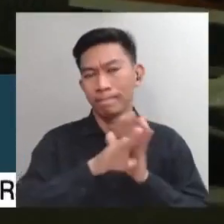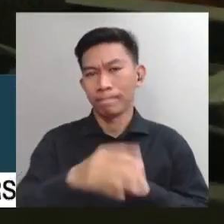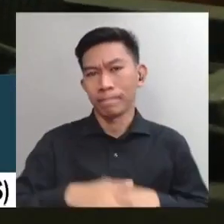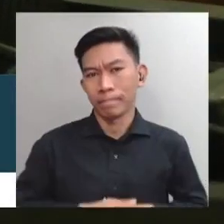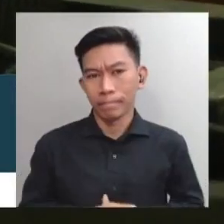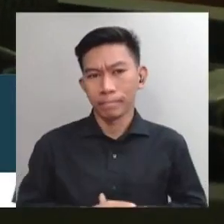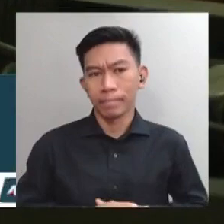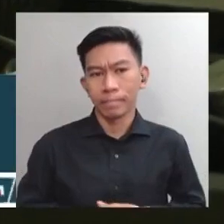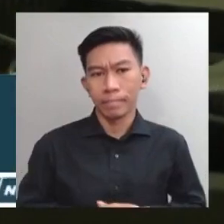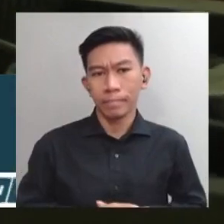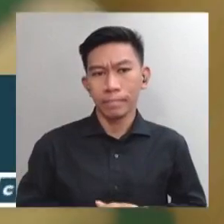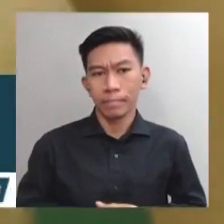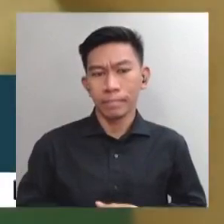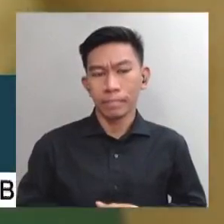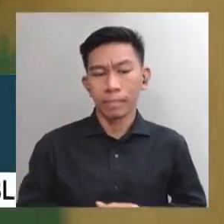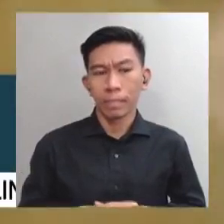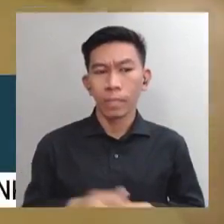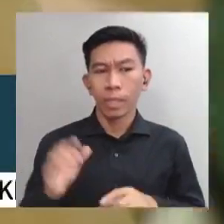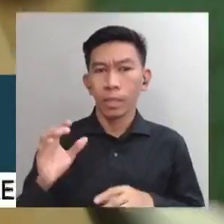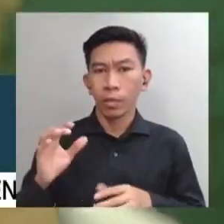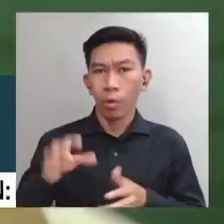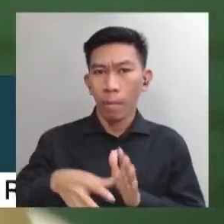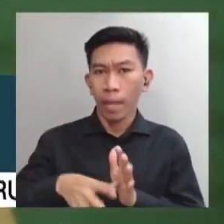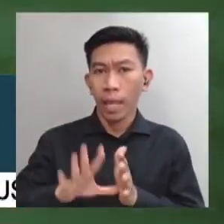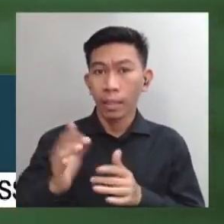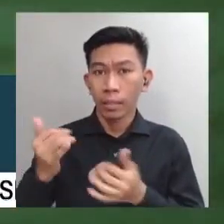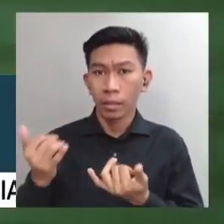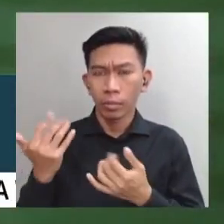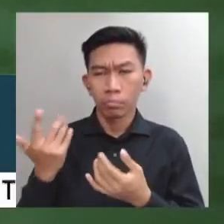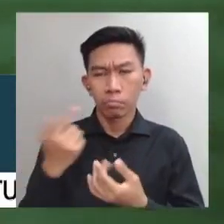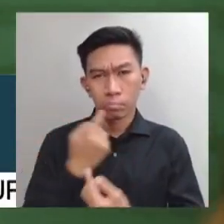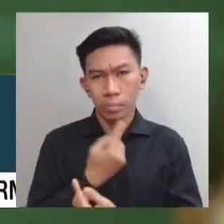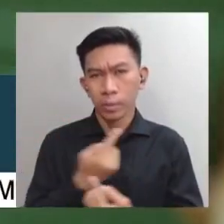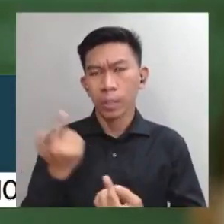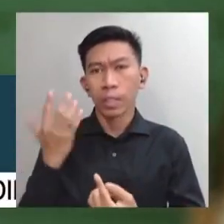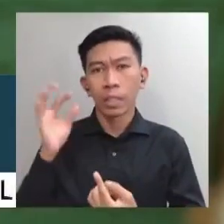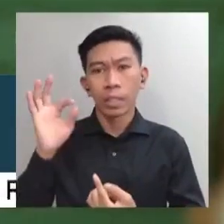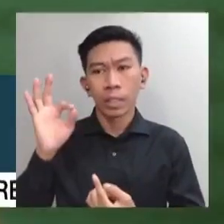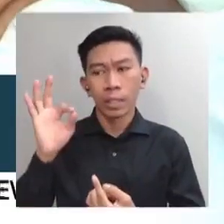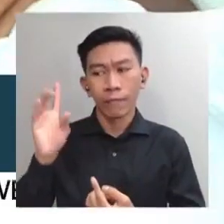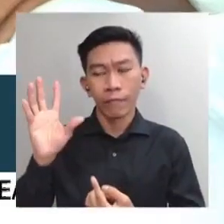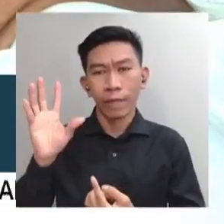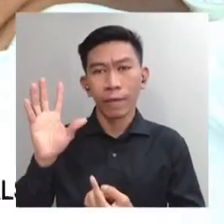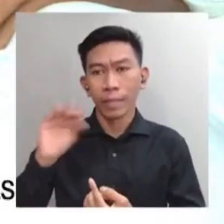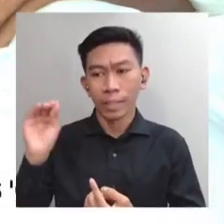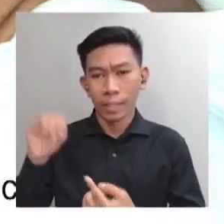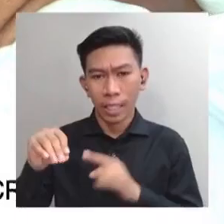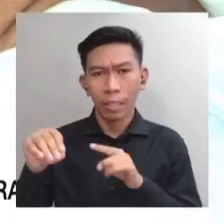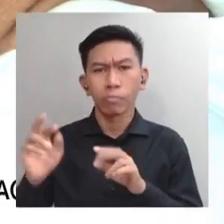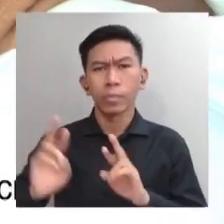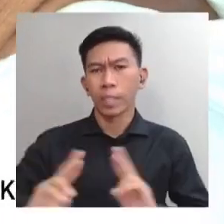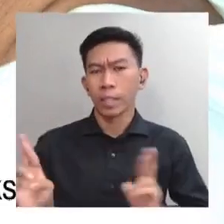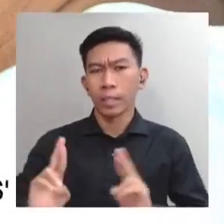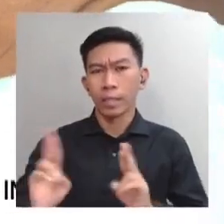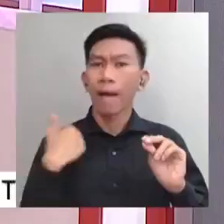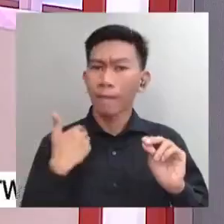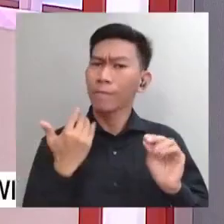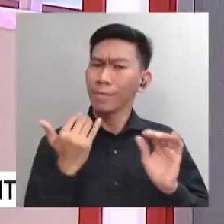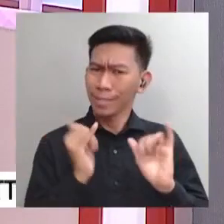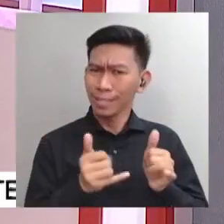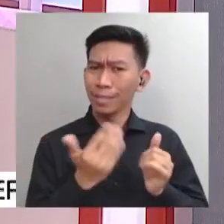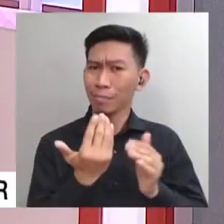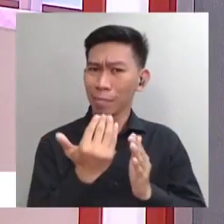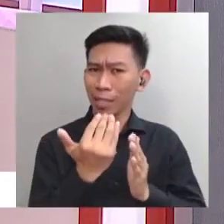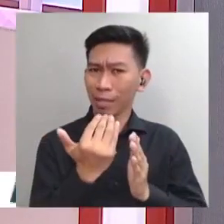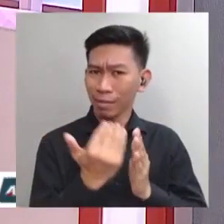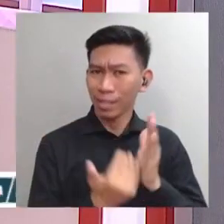COMELEC head George Garcia earlier said they are now 95% prepared for the village and youth council polls scheduled for October 30.